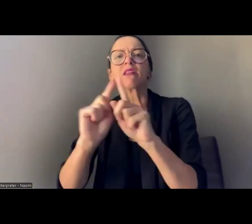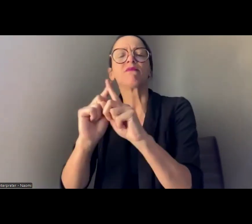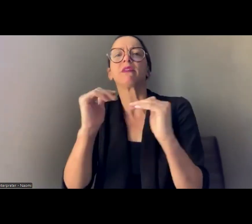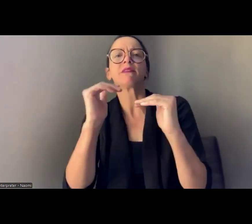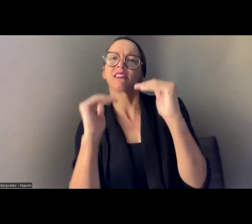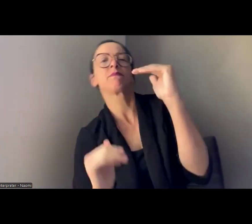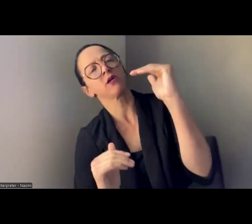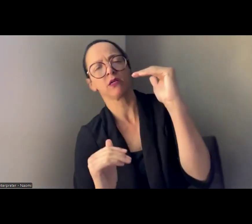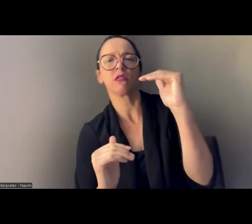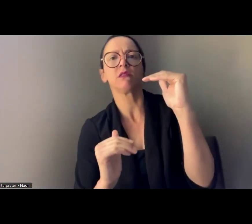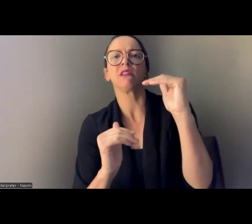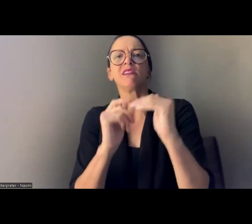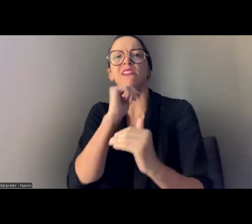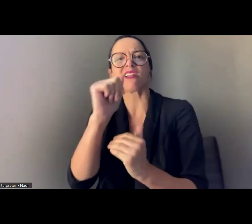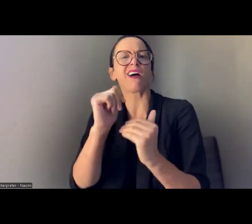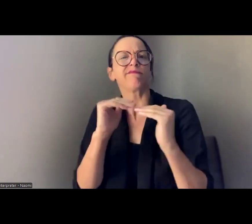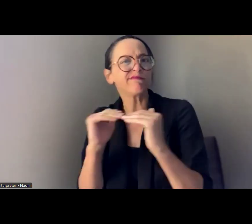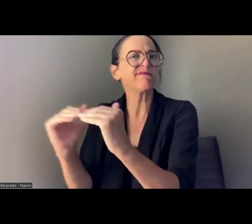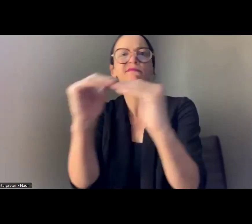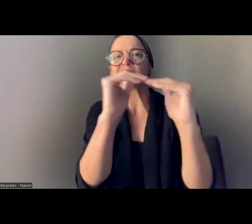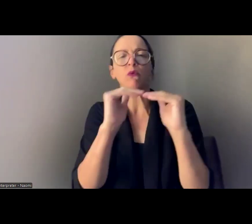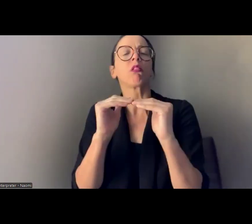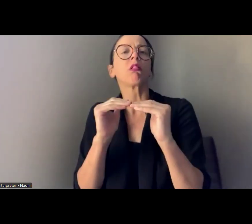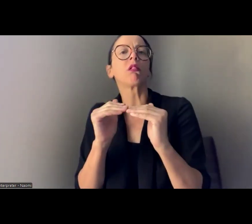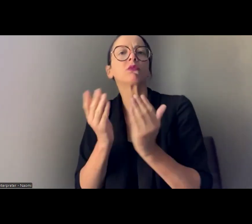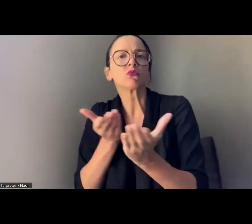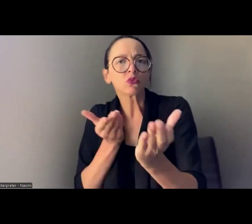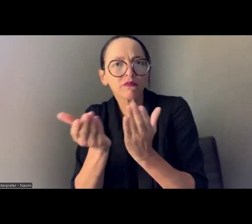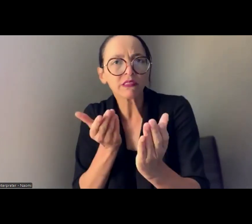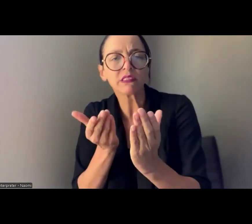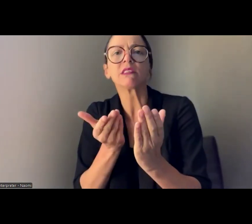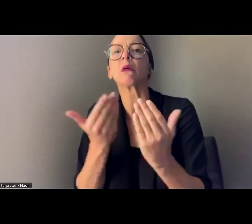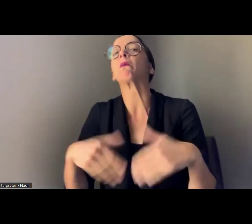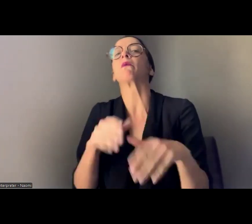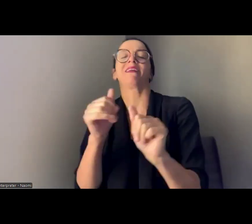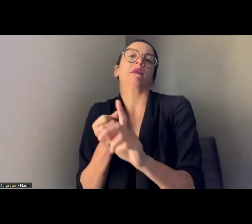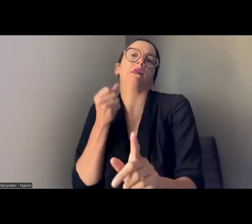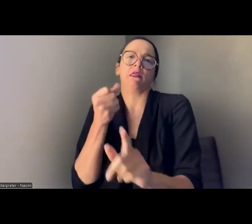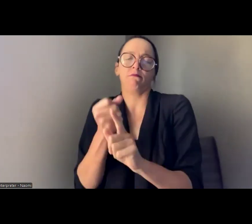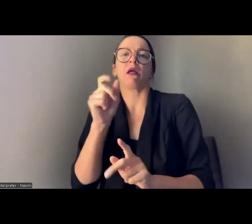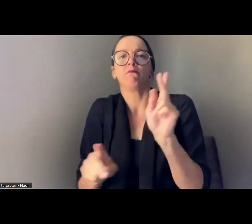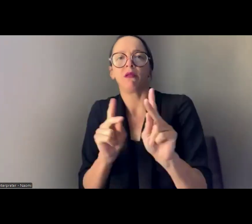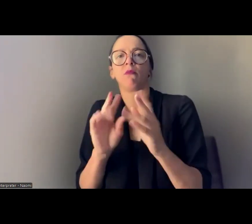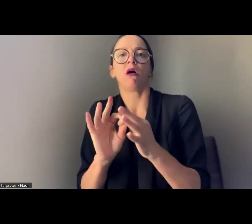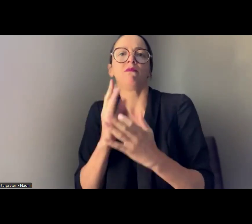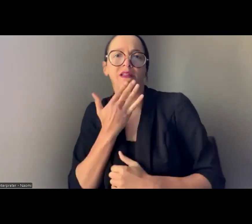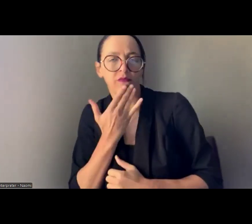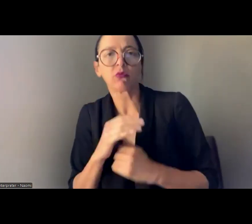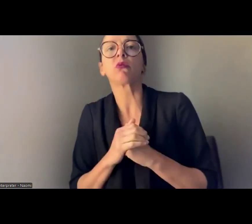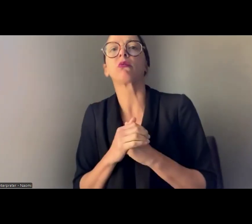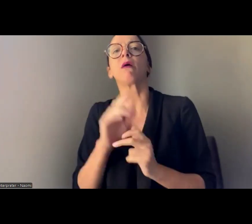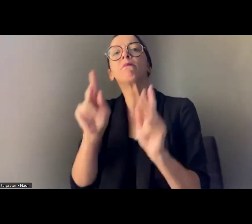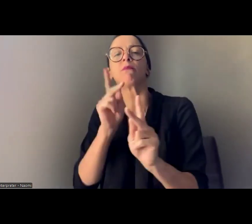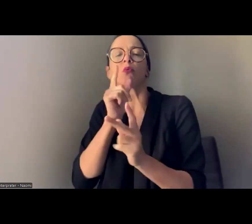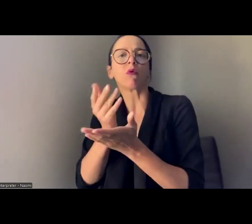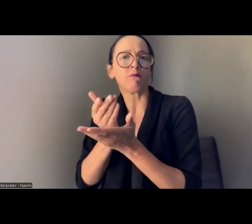people with disabilities, and so on and so forth. And so one of the things that I keep broaching, Sarah,